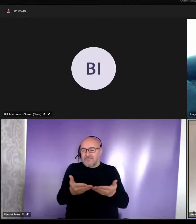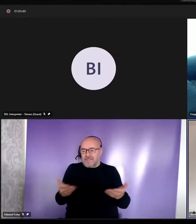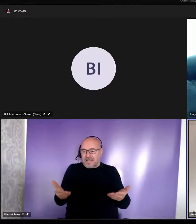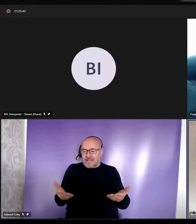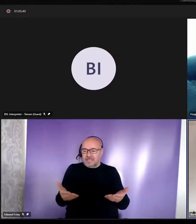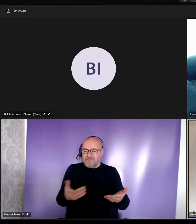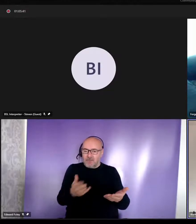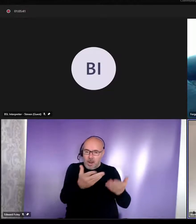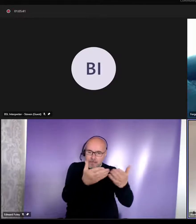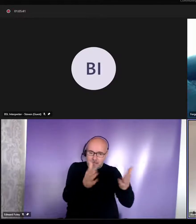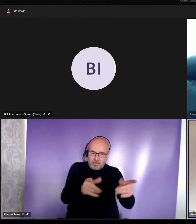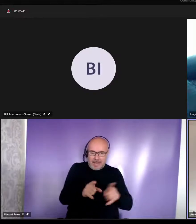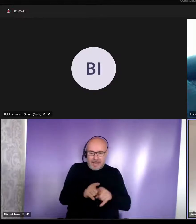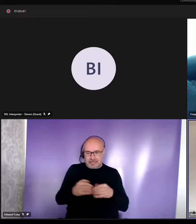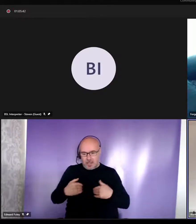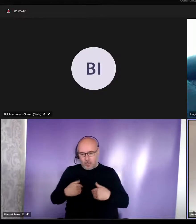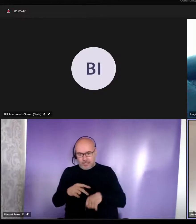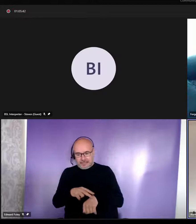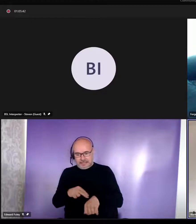Margaret Cooper. Margaret.